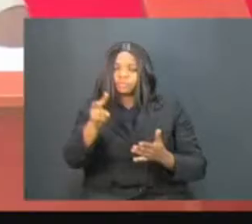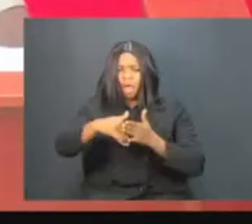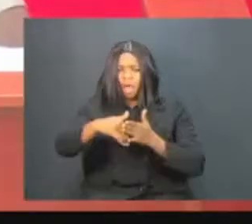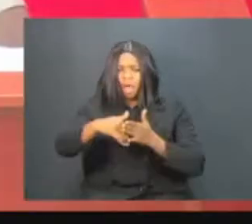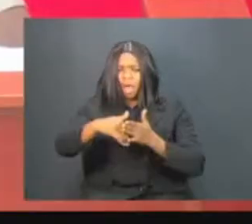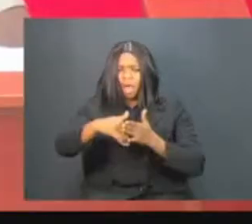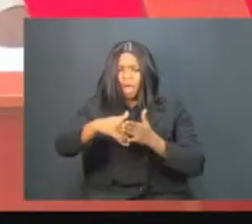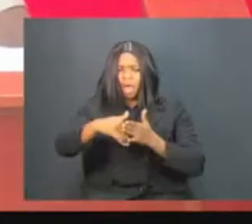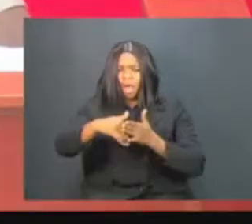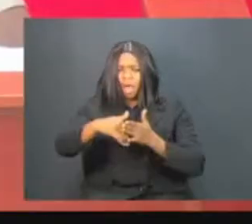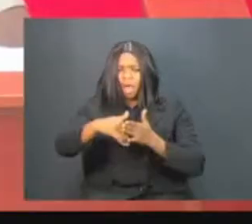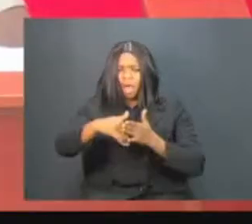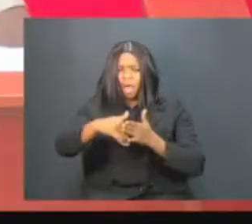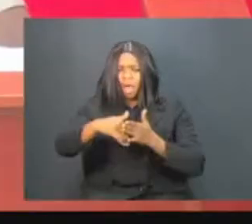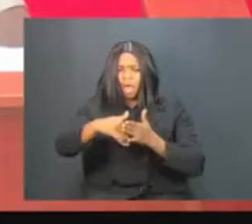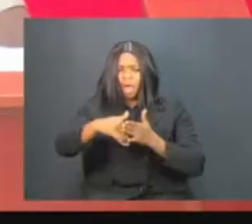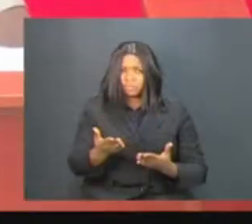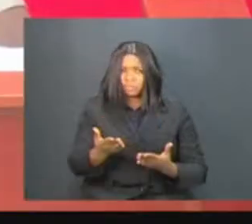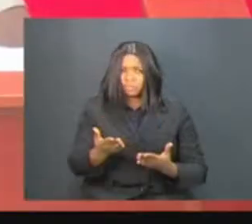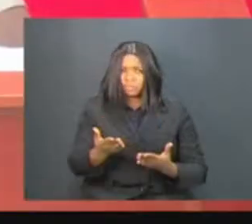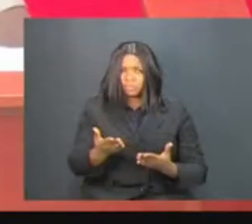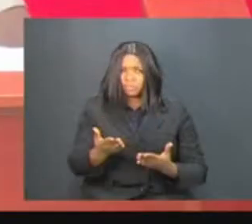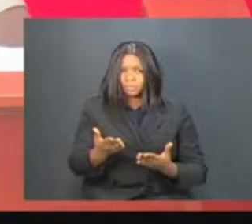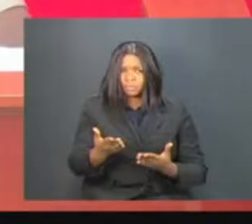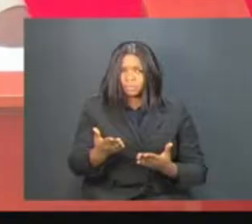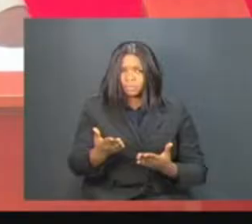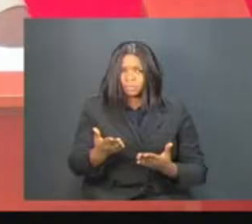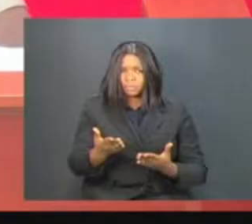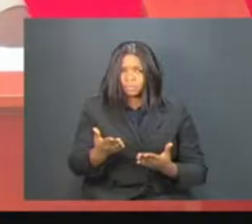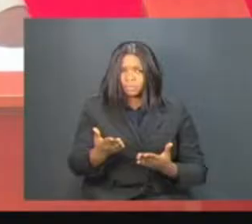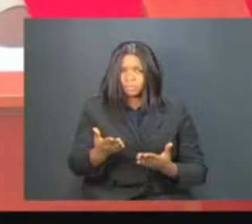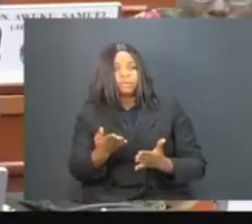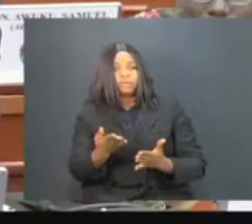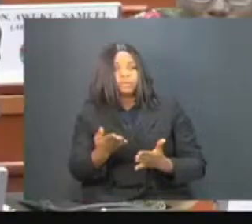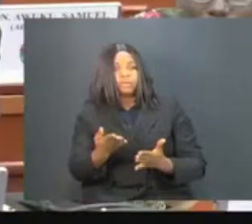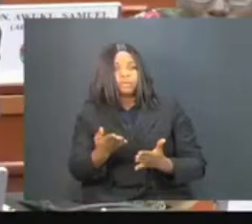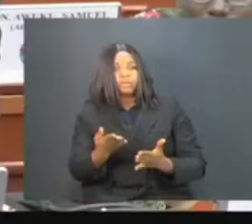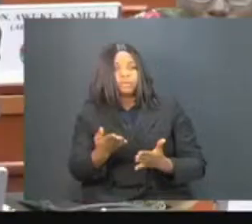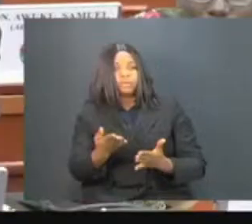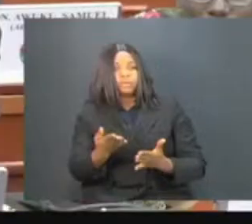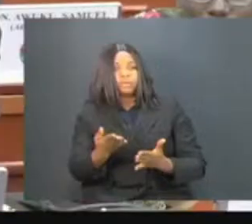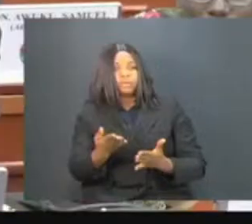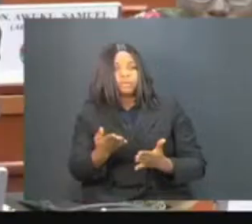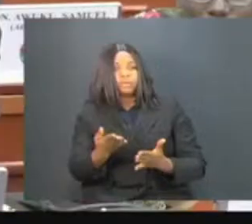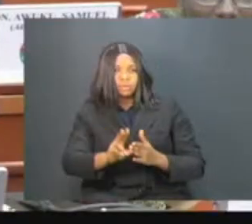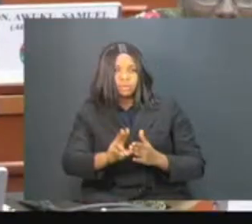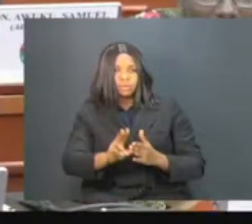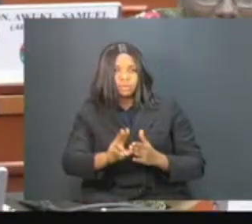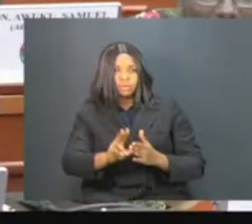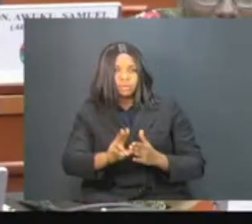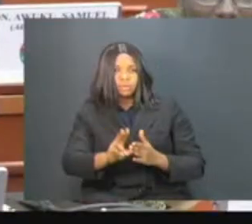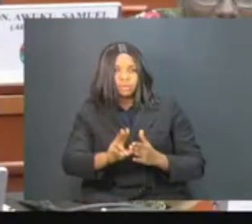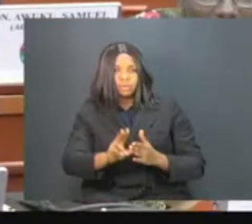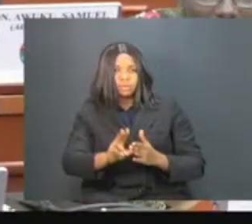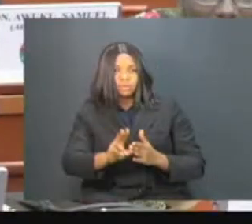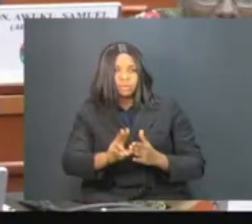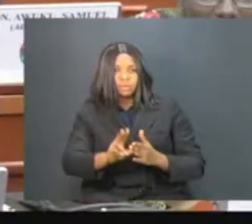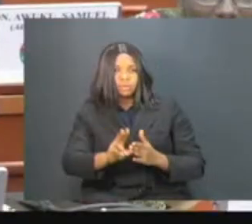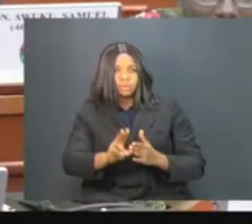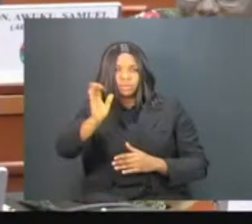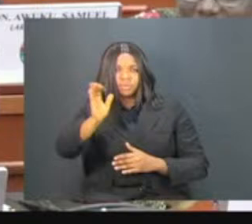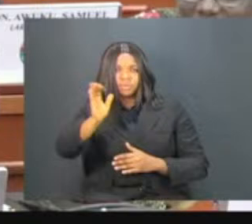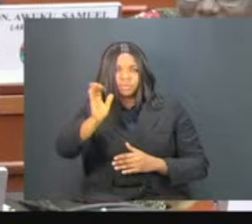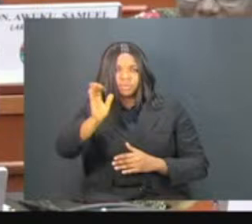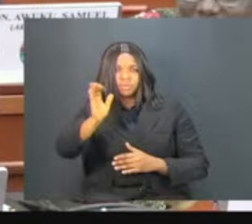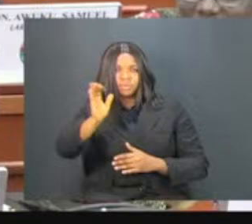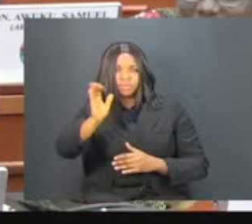their flagship program? Mr. Speaker, they appointed a coordinator. Mr. Speaker, and I see he's here. But Mr. Speaker, let me admit that I